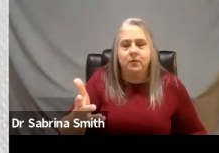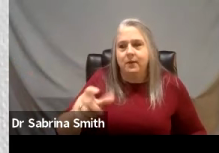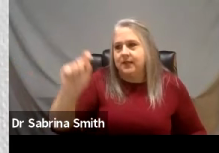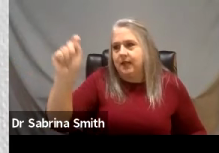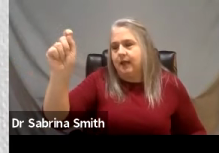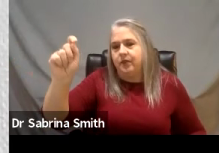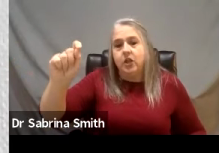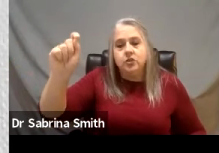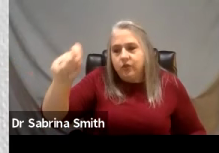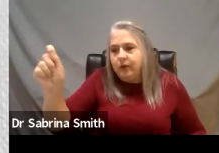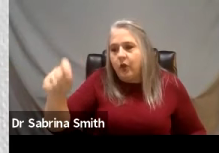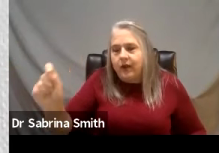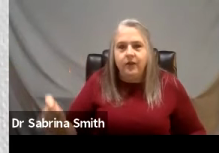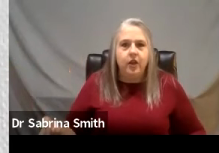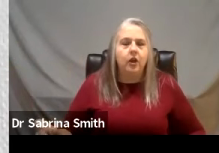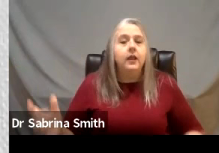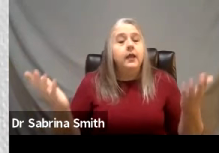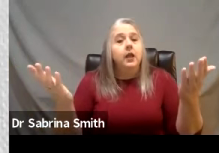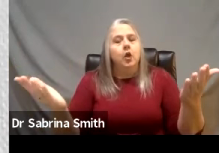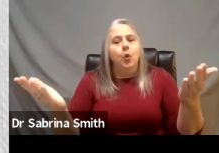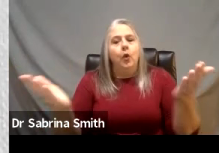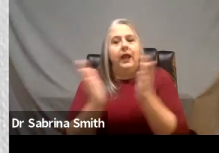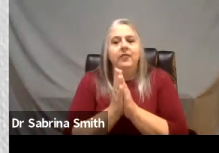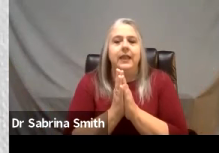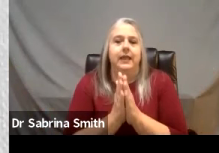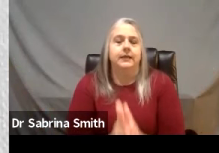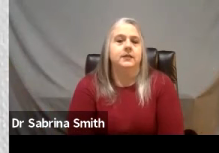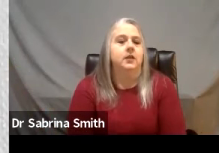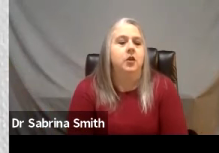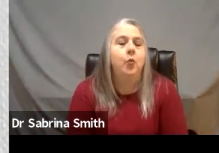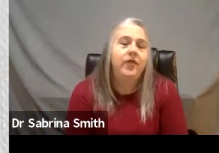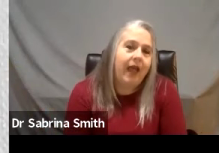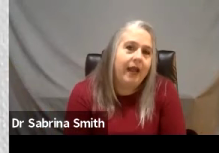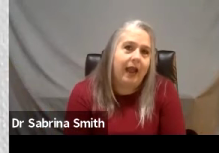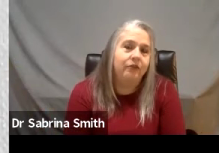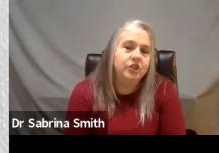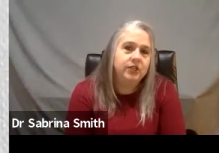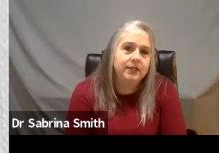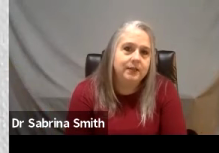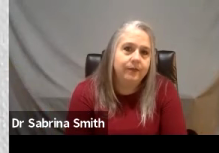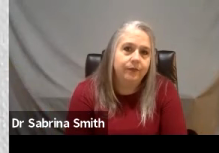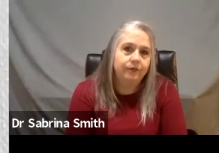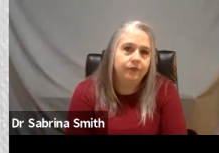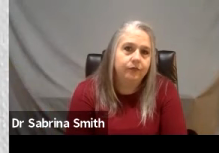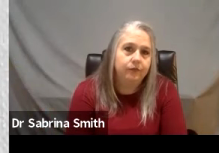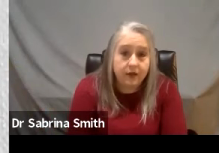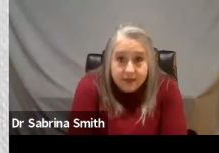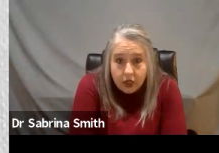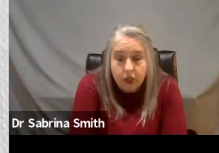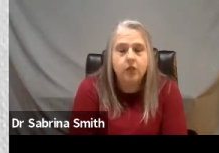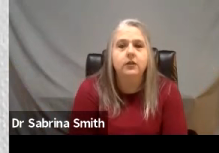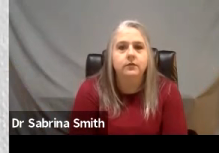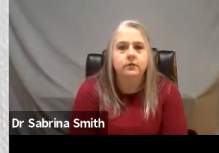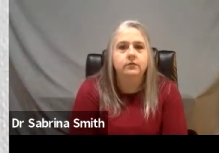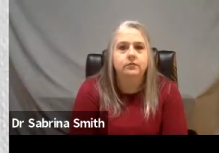to do the best I can. So then we go down here. In the end, when that averages, how's that